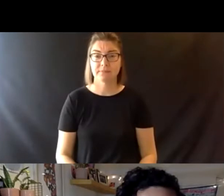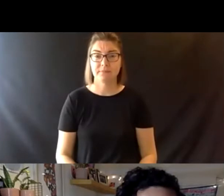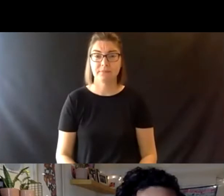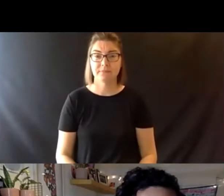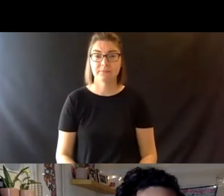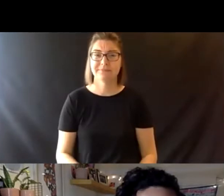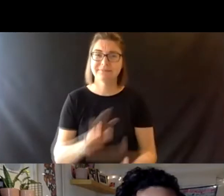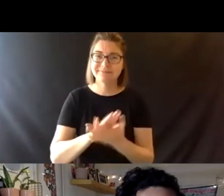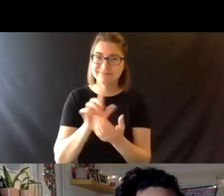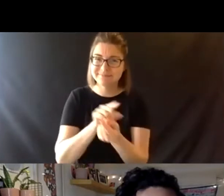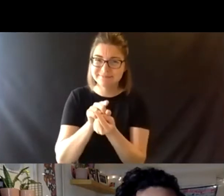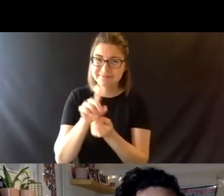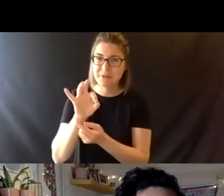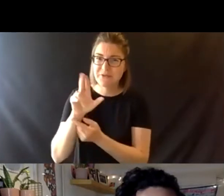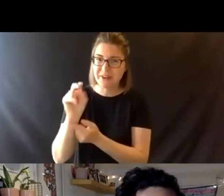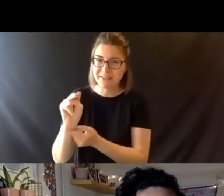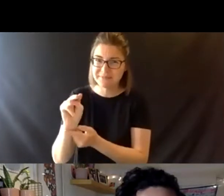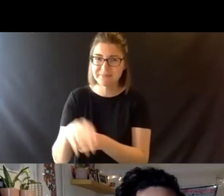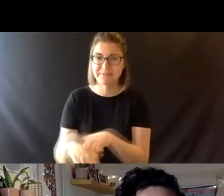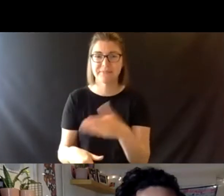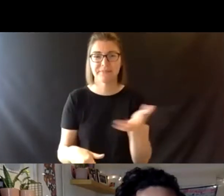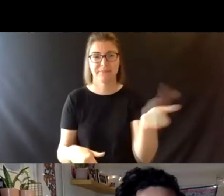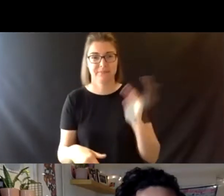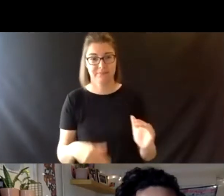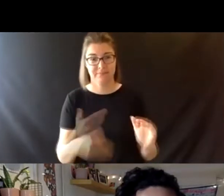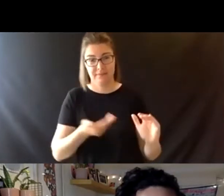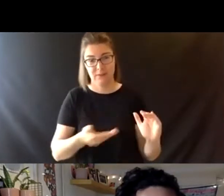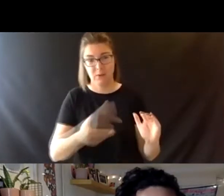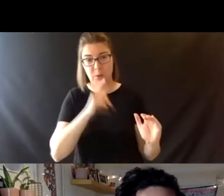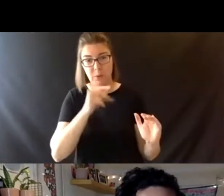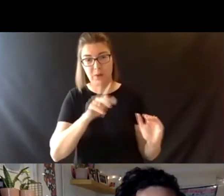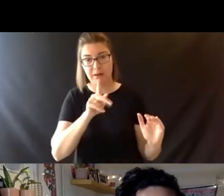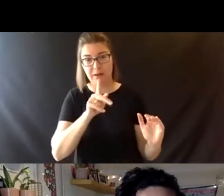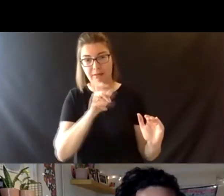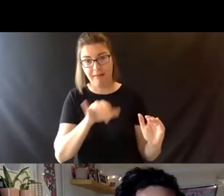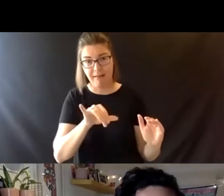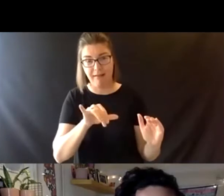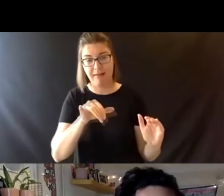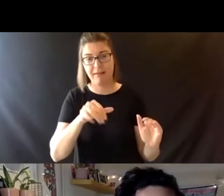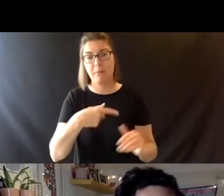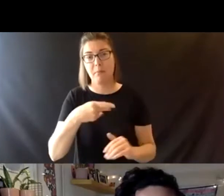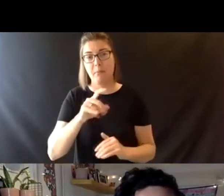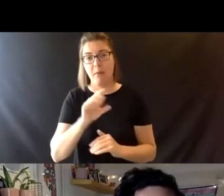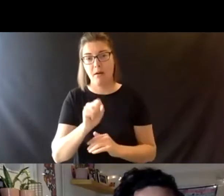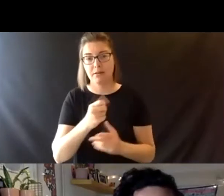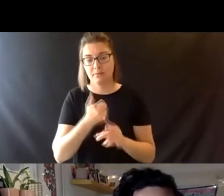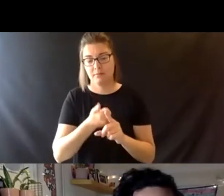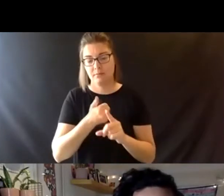So nice to meet you, Fran. Next, I'd like to introduce Kai Potts, who is a